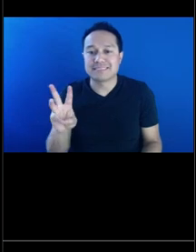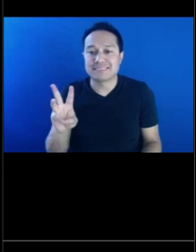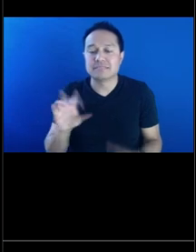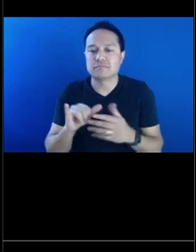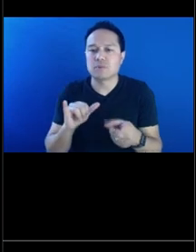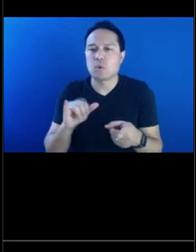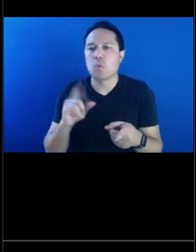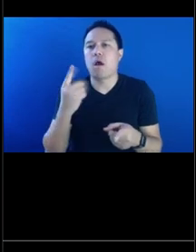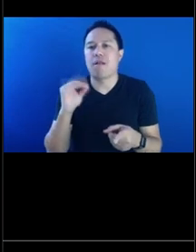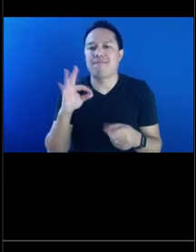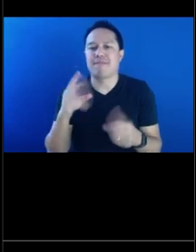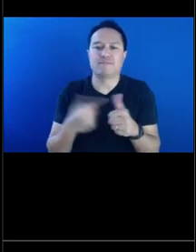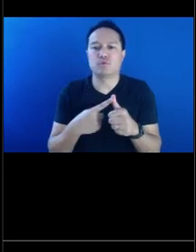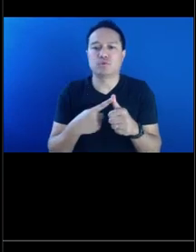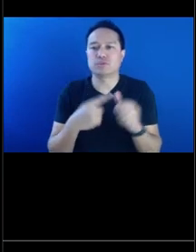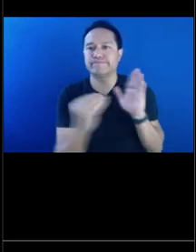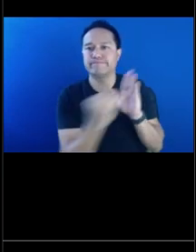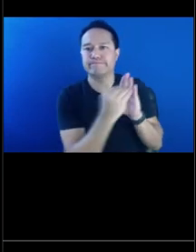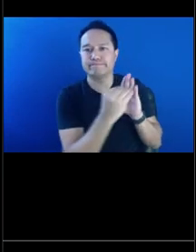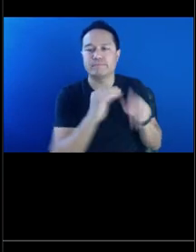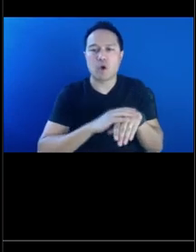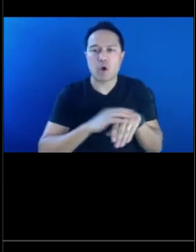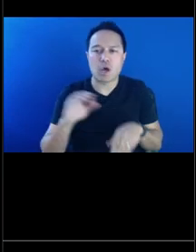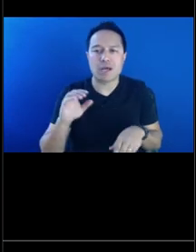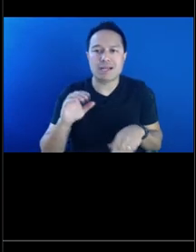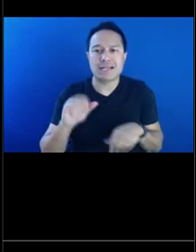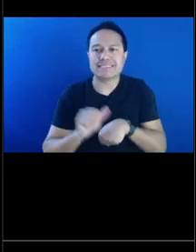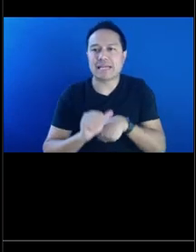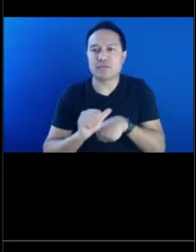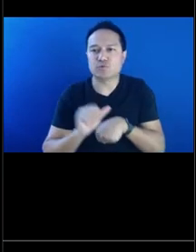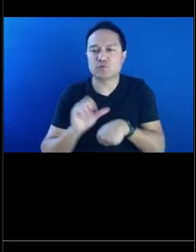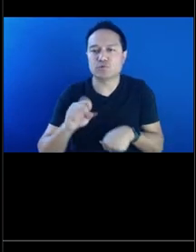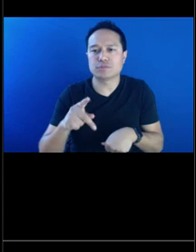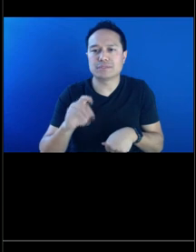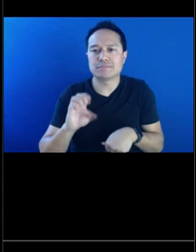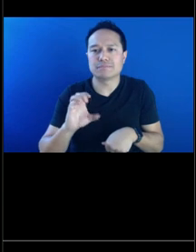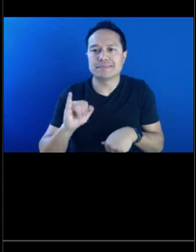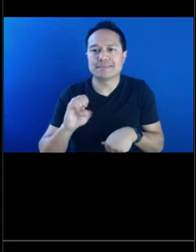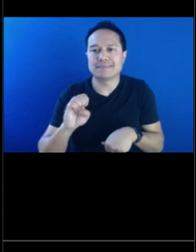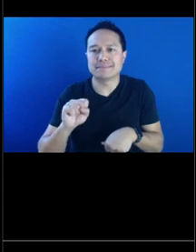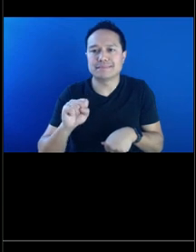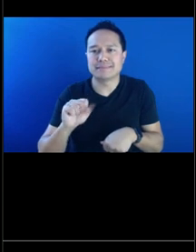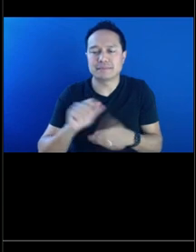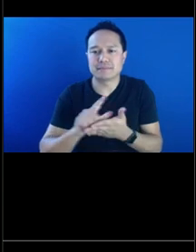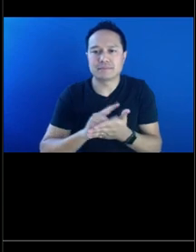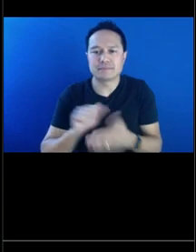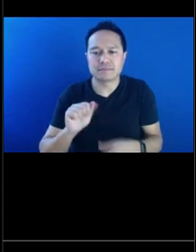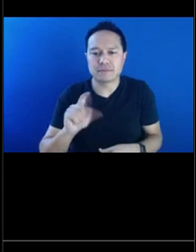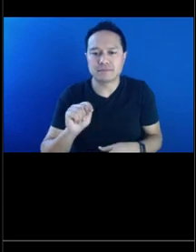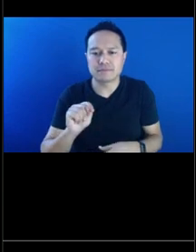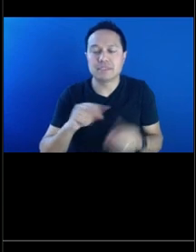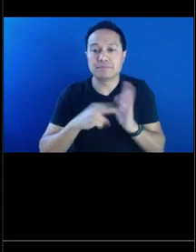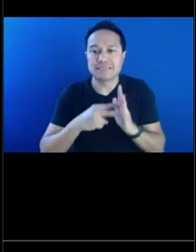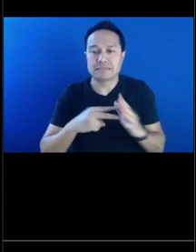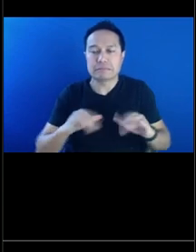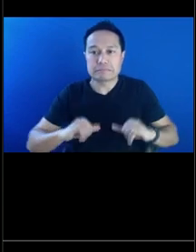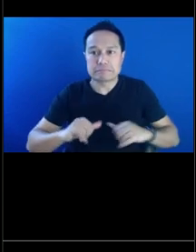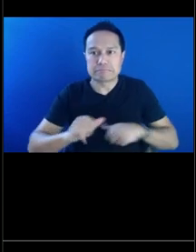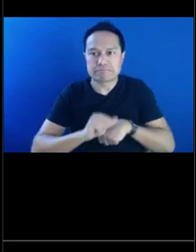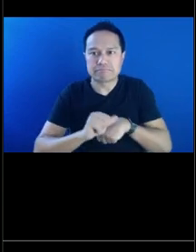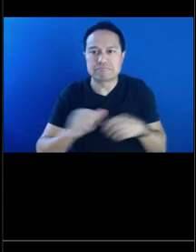animals listed under the Endangered Species Act, meaning that we were you know, they were in danger of being lost from